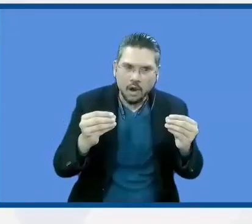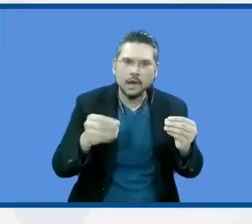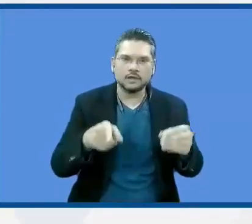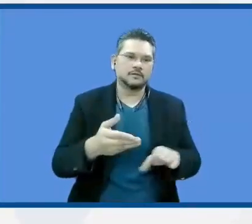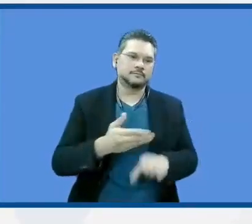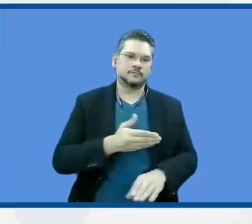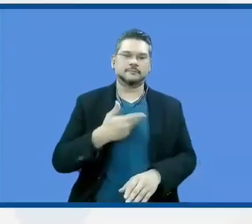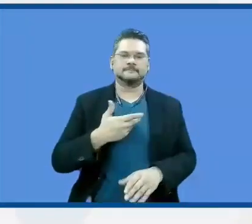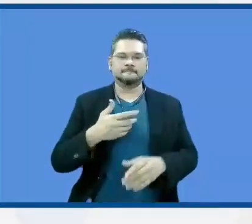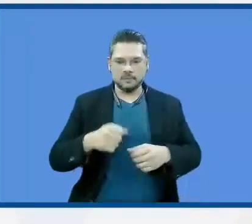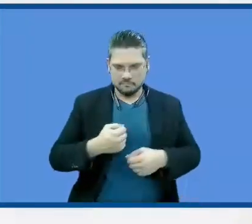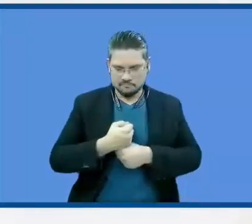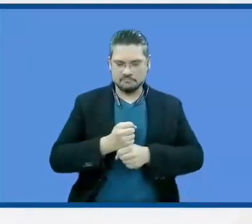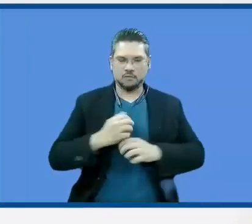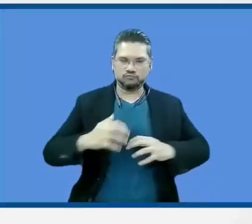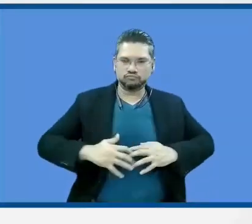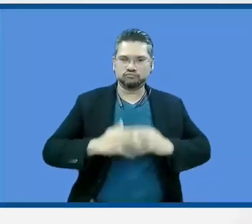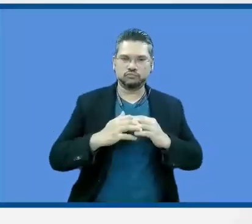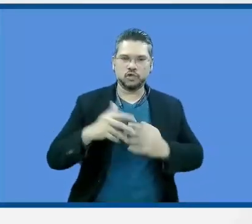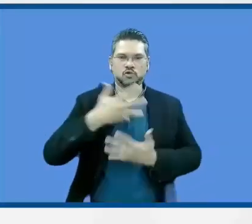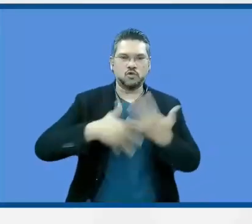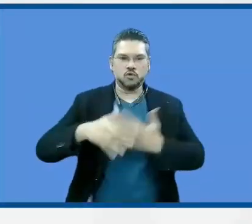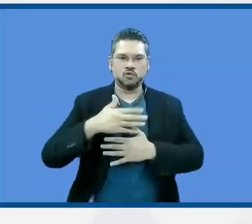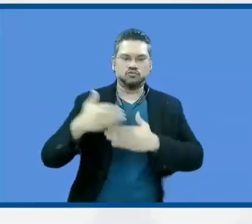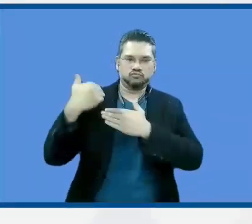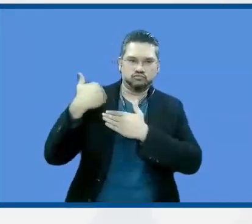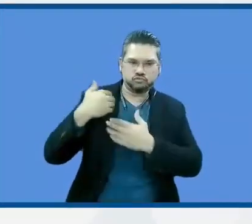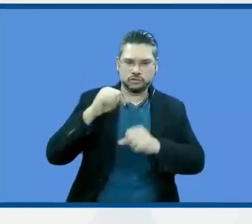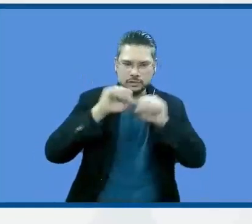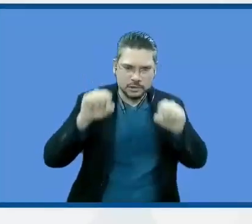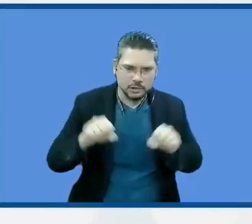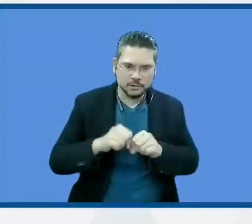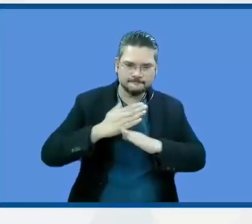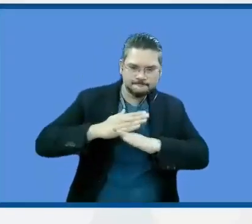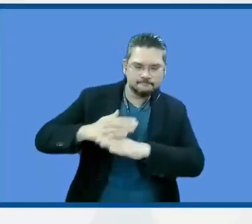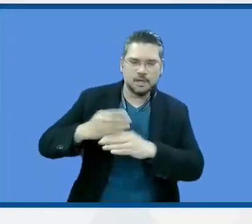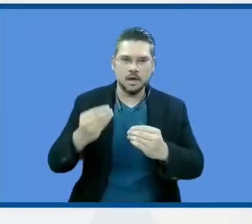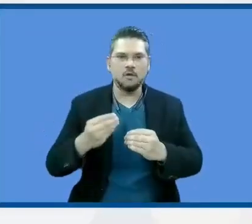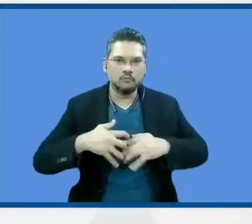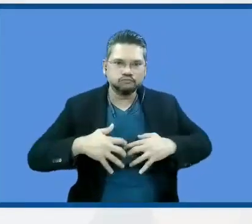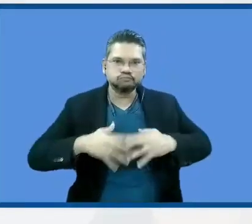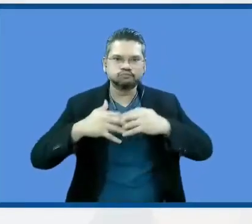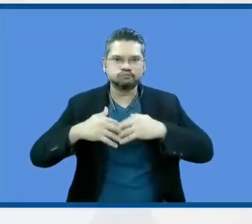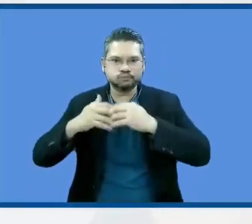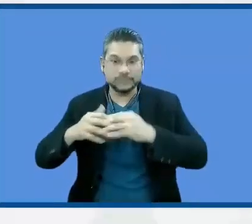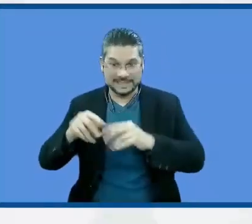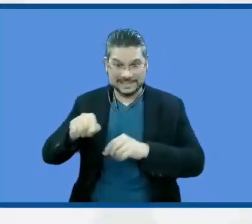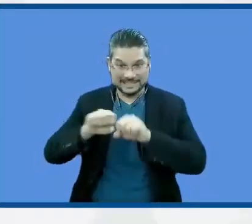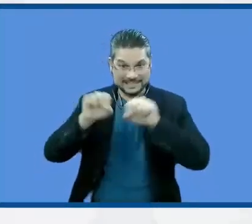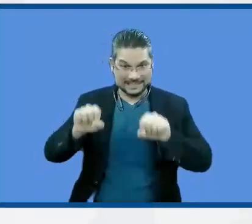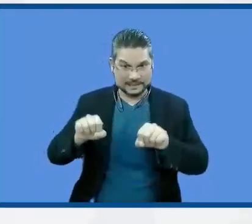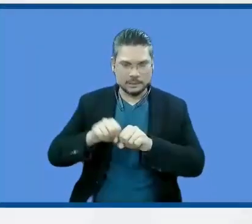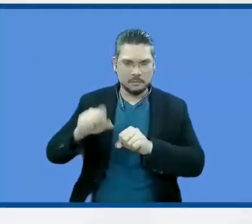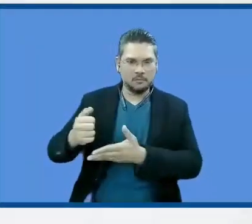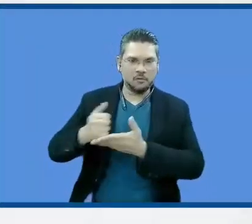systems, which are being developed in the countries of the region with our support. As a matter of fact, these systems have allowed, for instance, the Caribbean